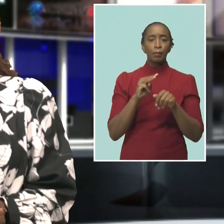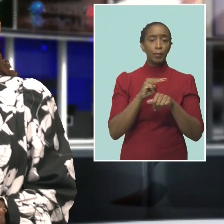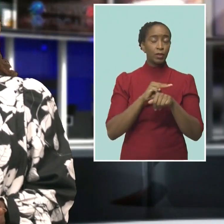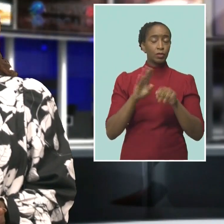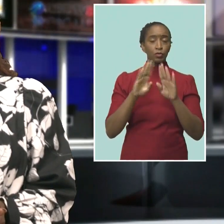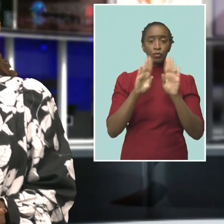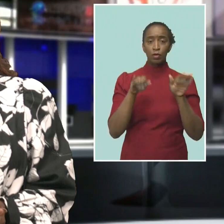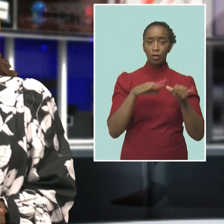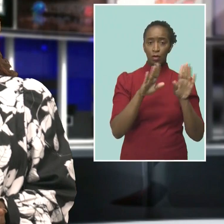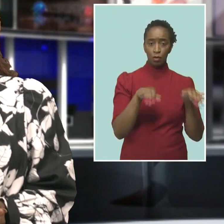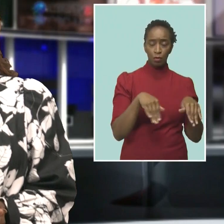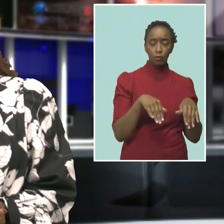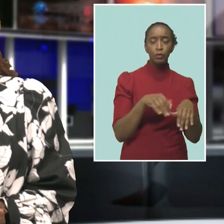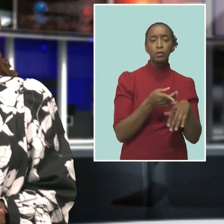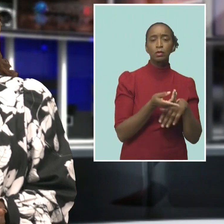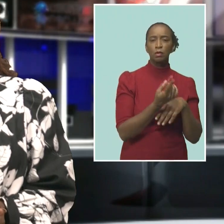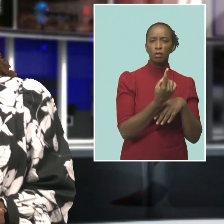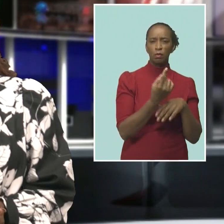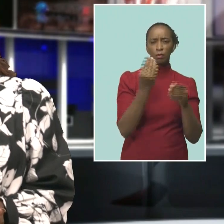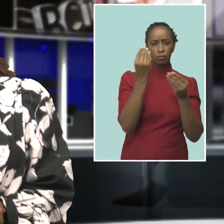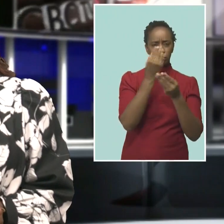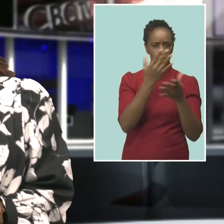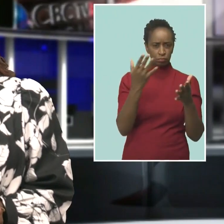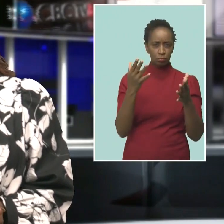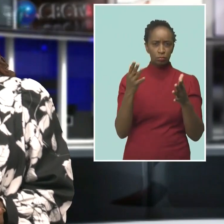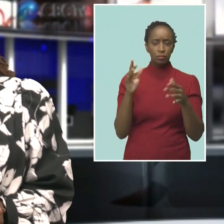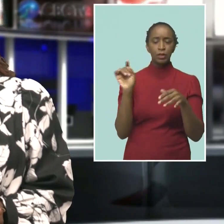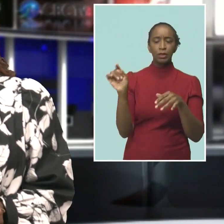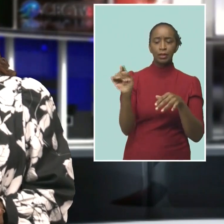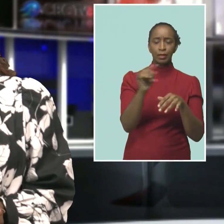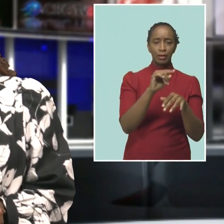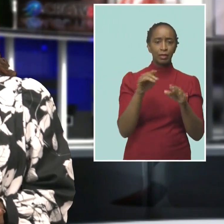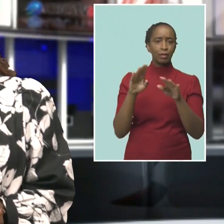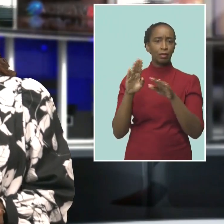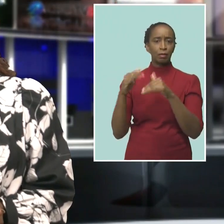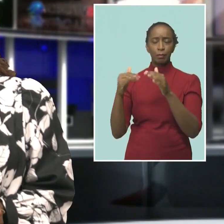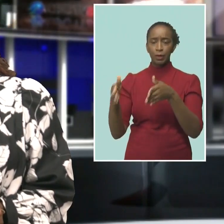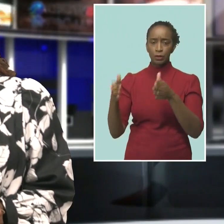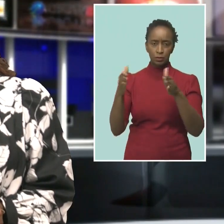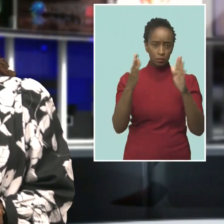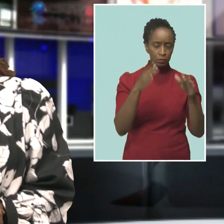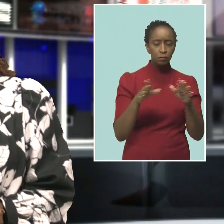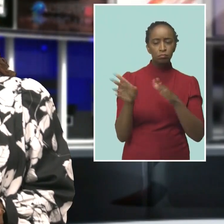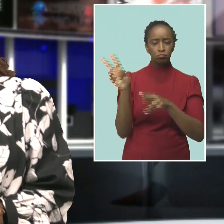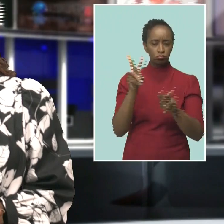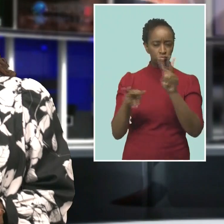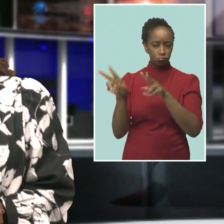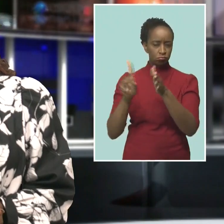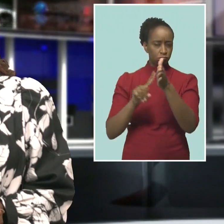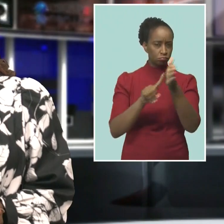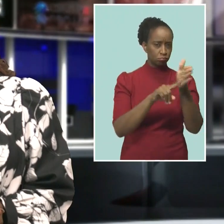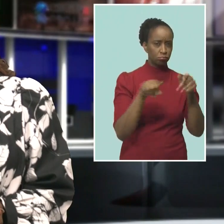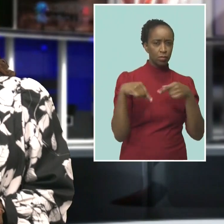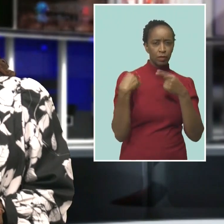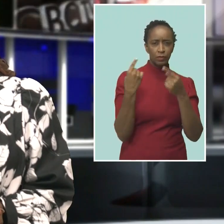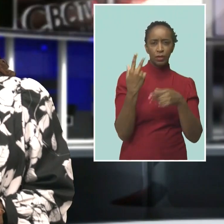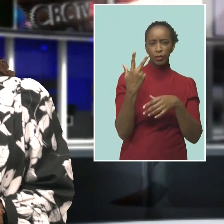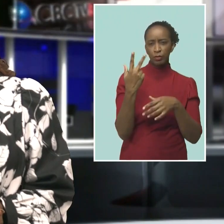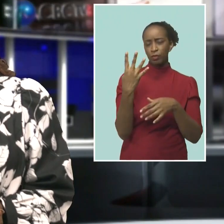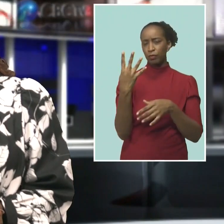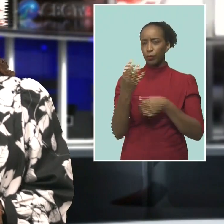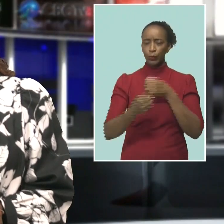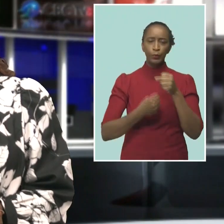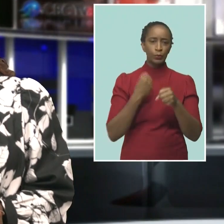says they're currently conducting a survey of all rented properties. He says over the last 3 to 4 years, there's been a problem